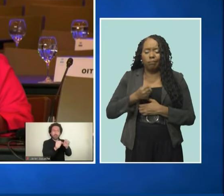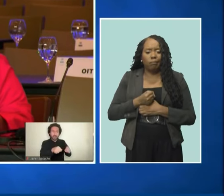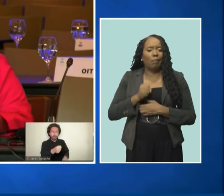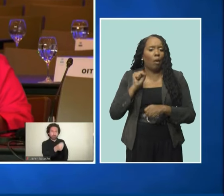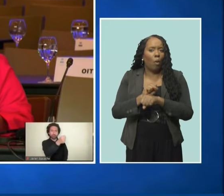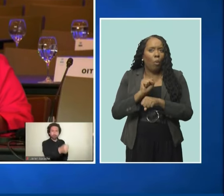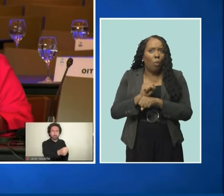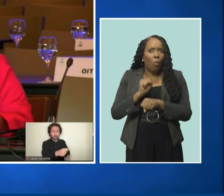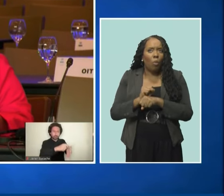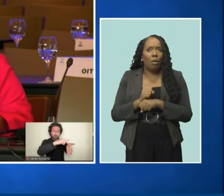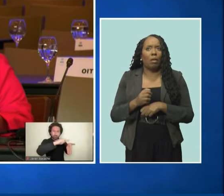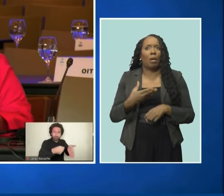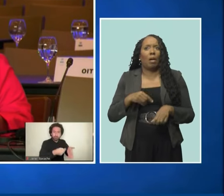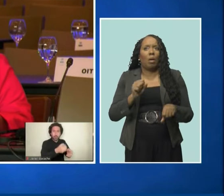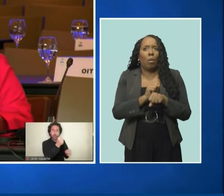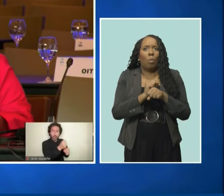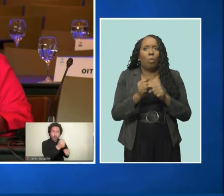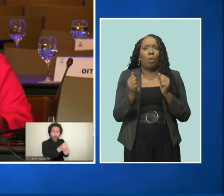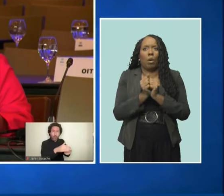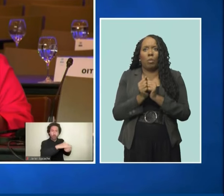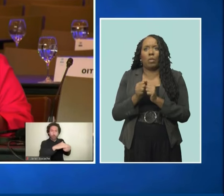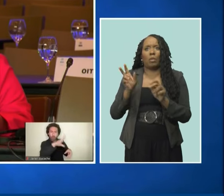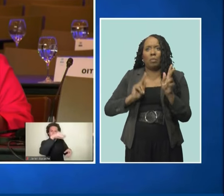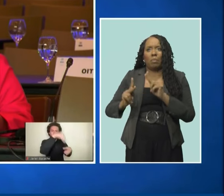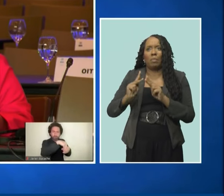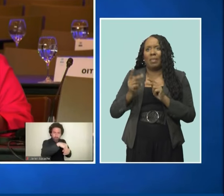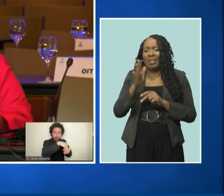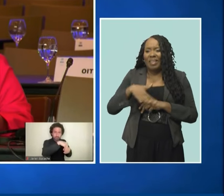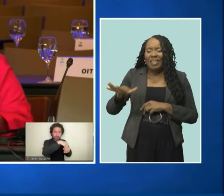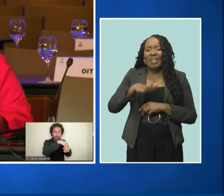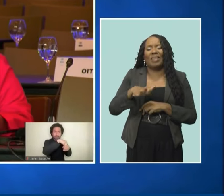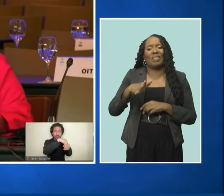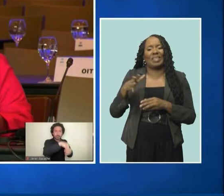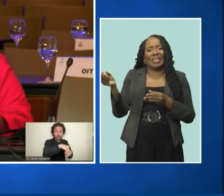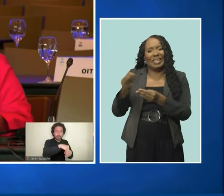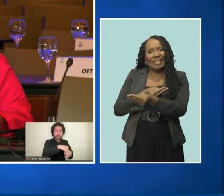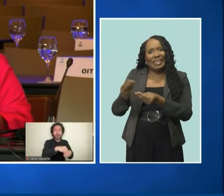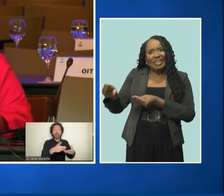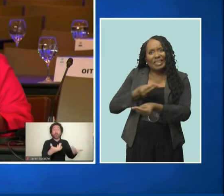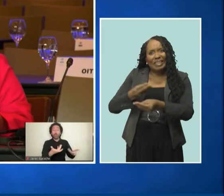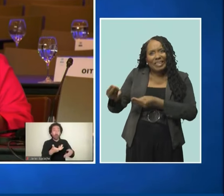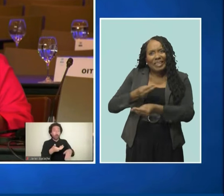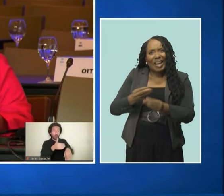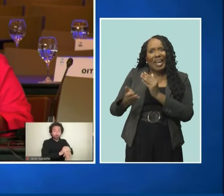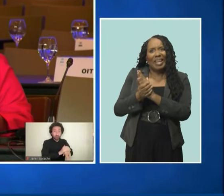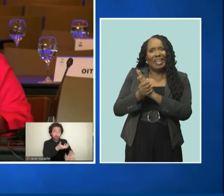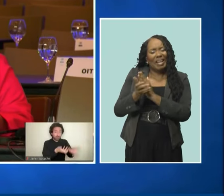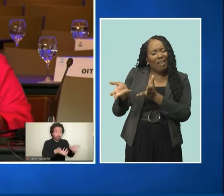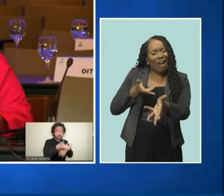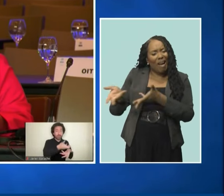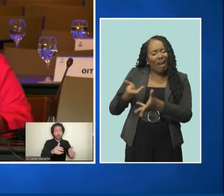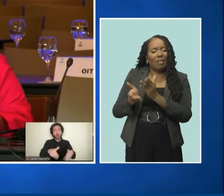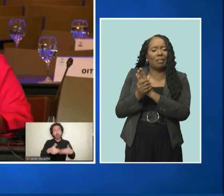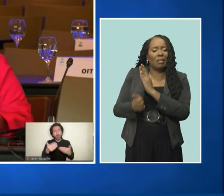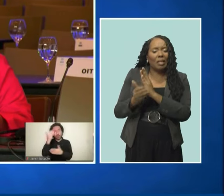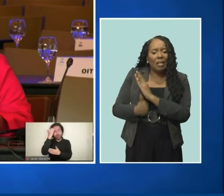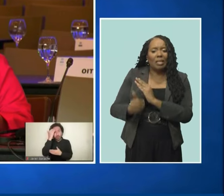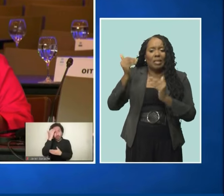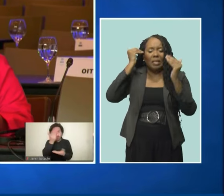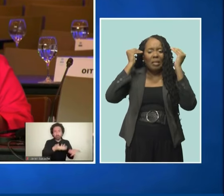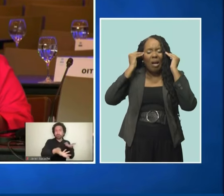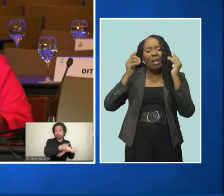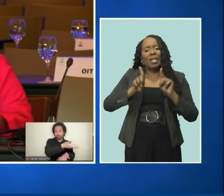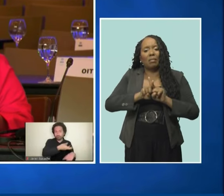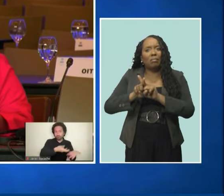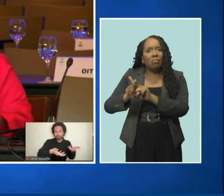work with locals with the intention of transferring skills and knowledge through training, coaching, and